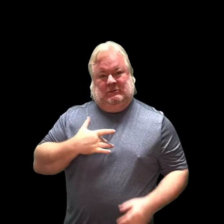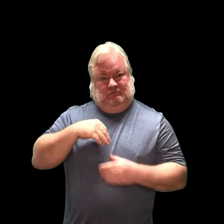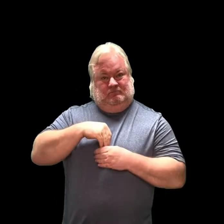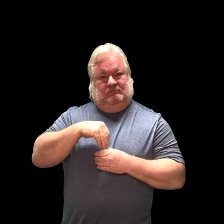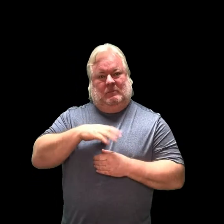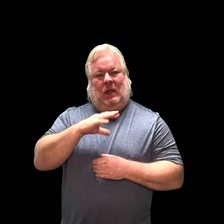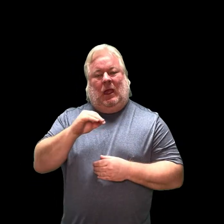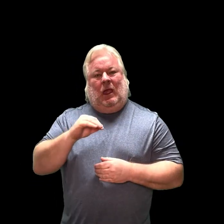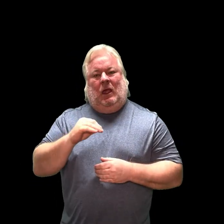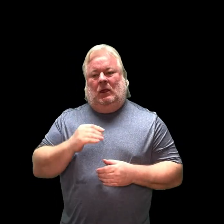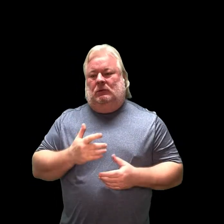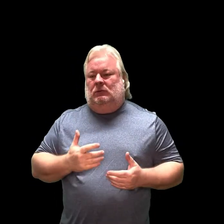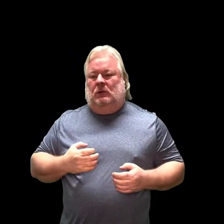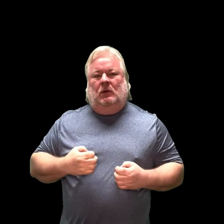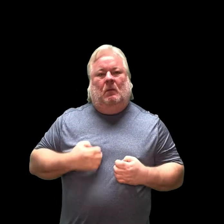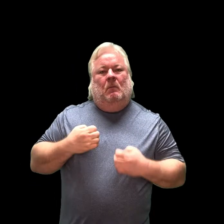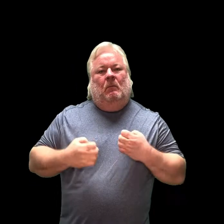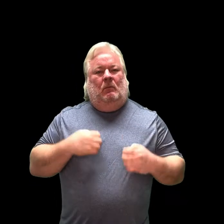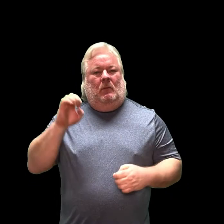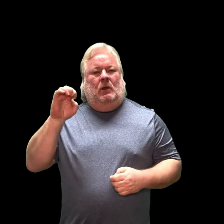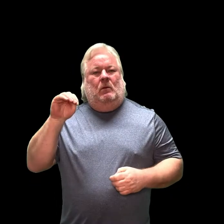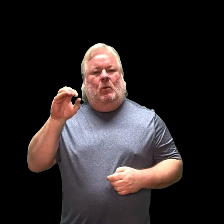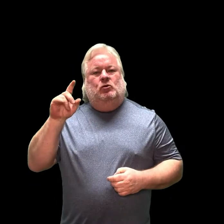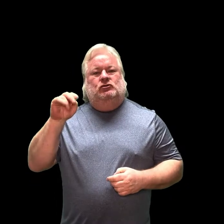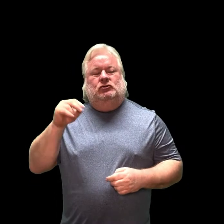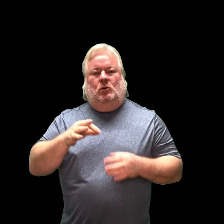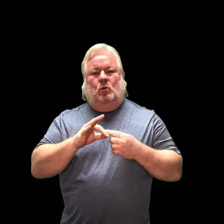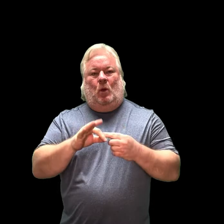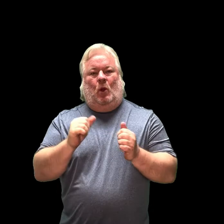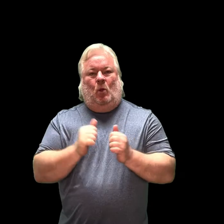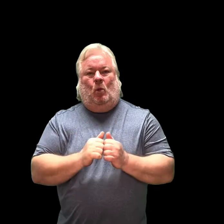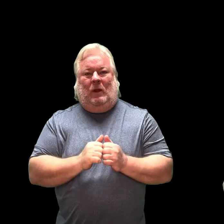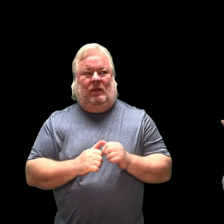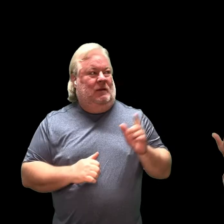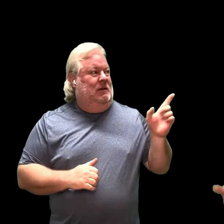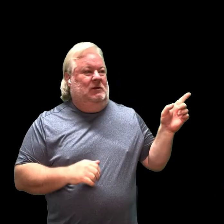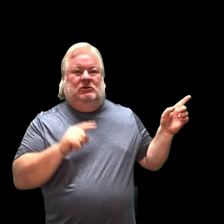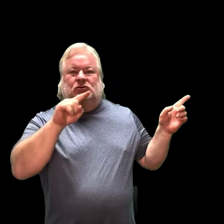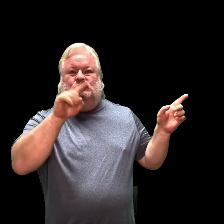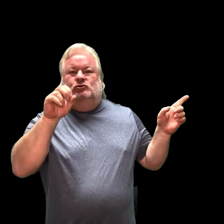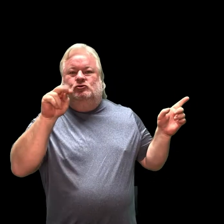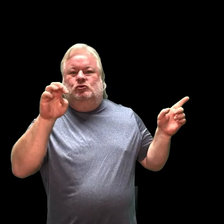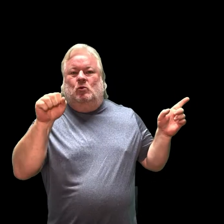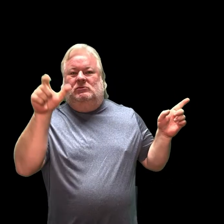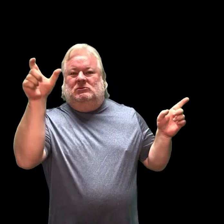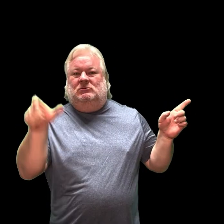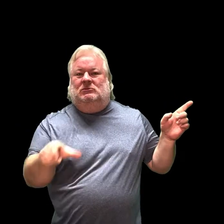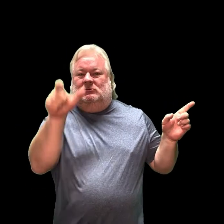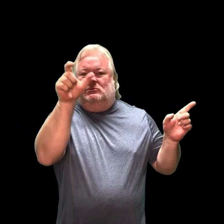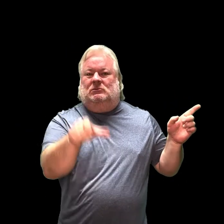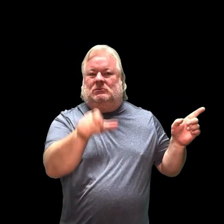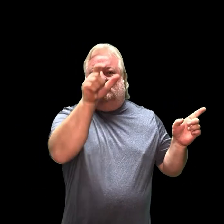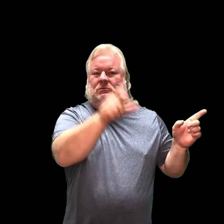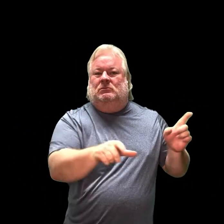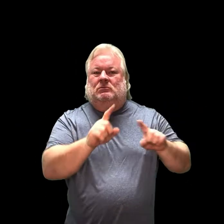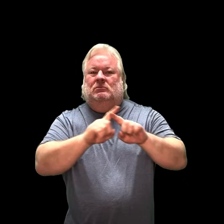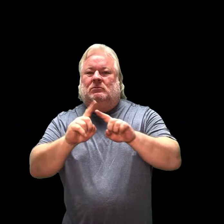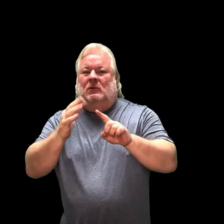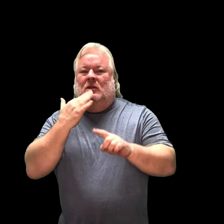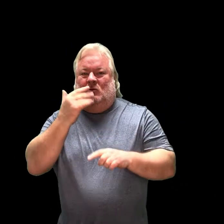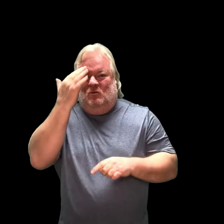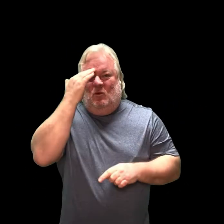again regarding the zones of regulation. So some of you may know a little about the